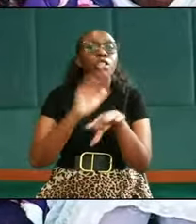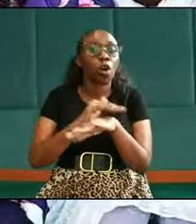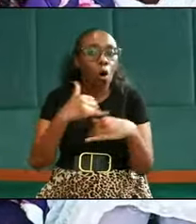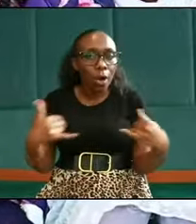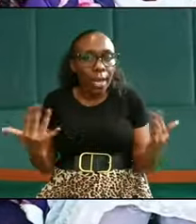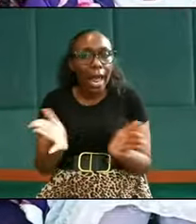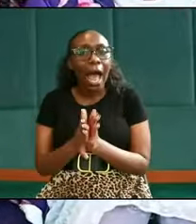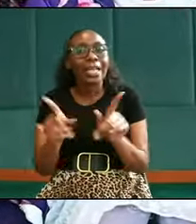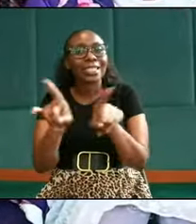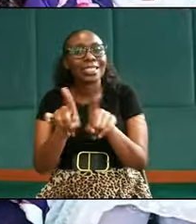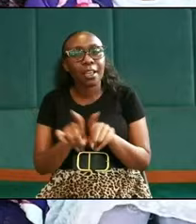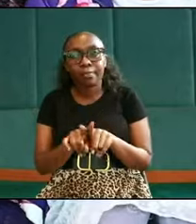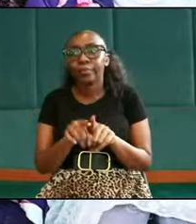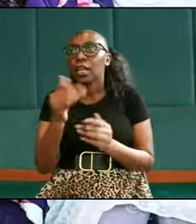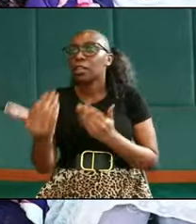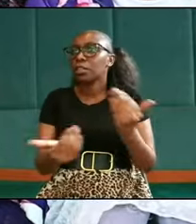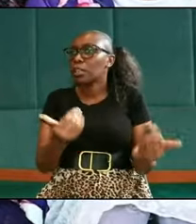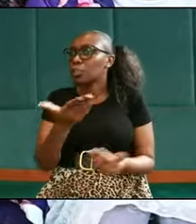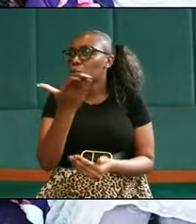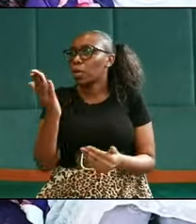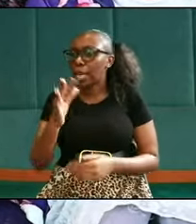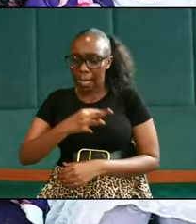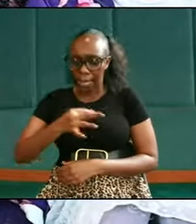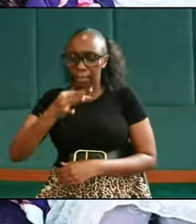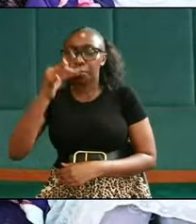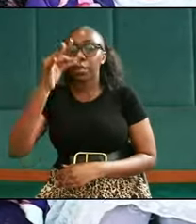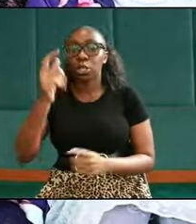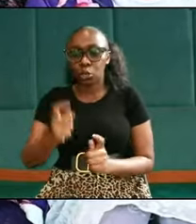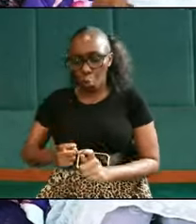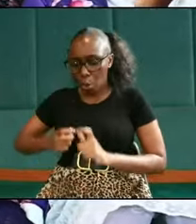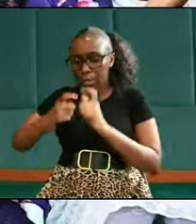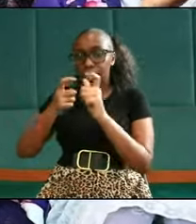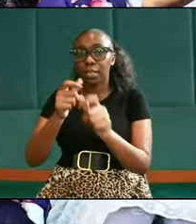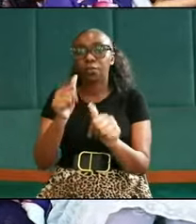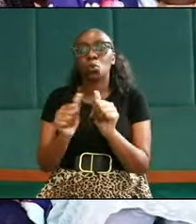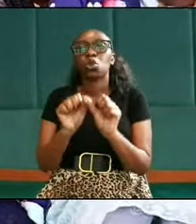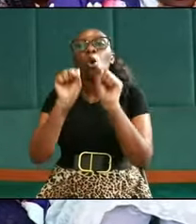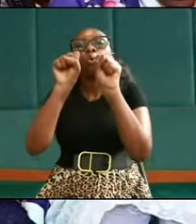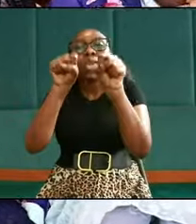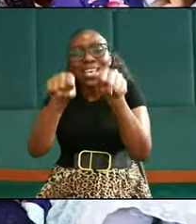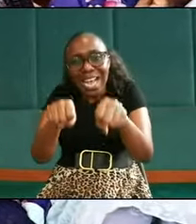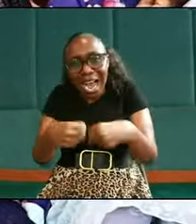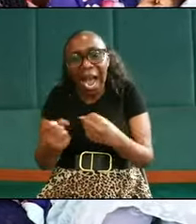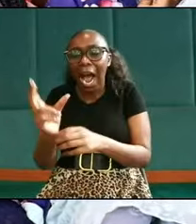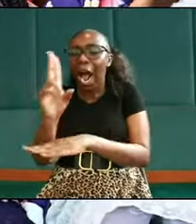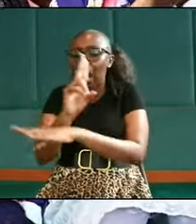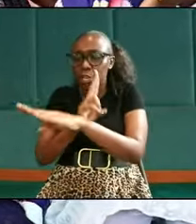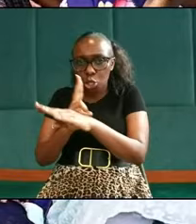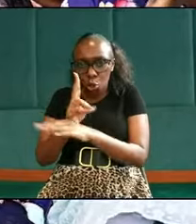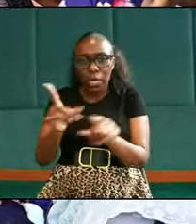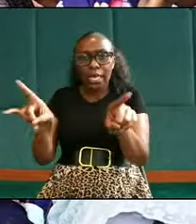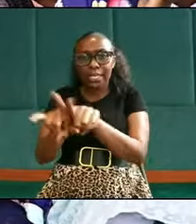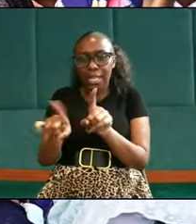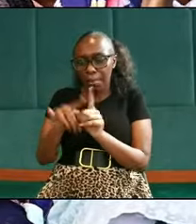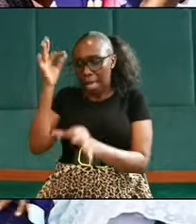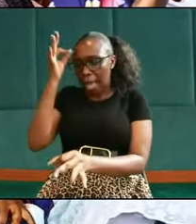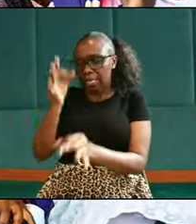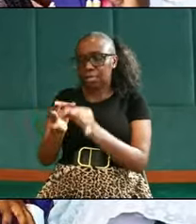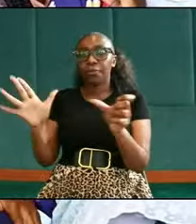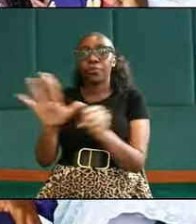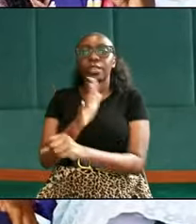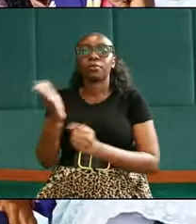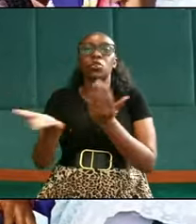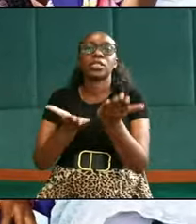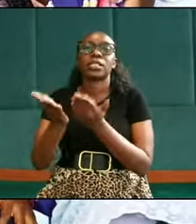and the children at large, spiritual gifts that we are able to employ as faithful stewards of